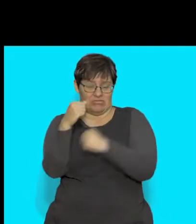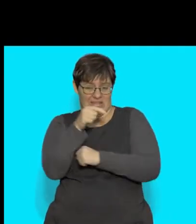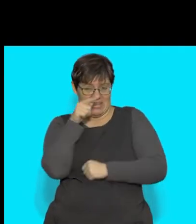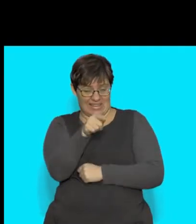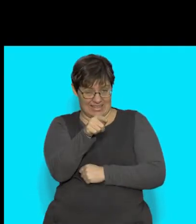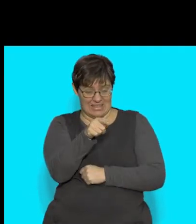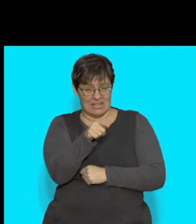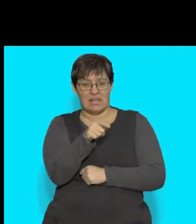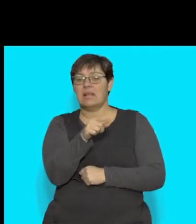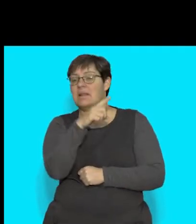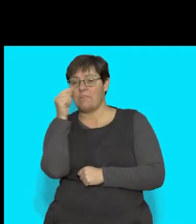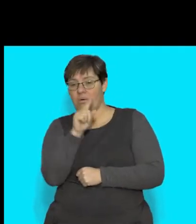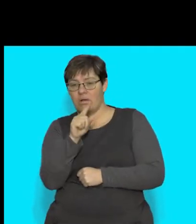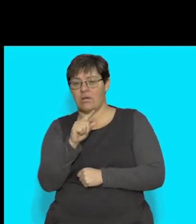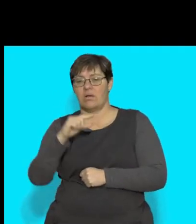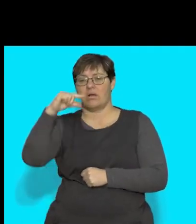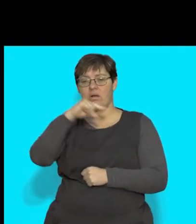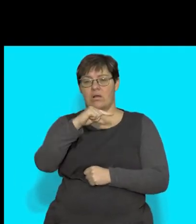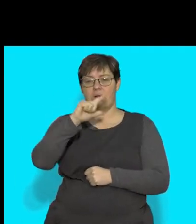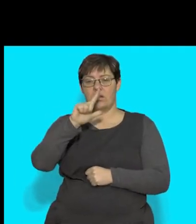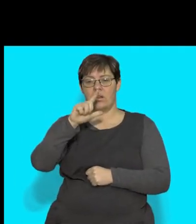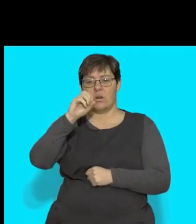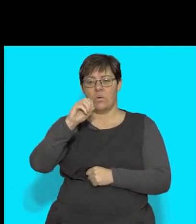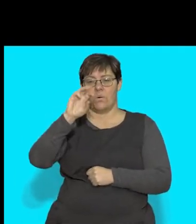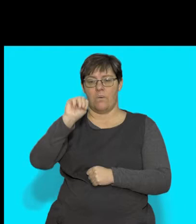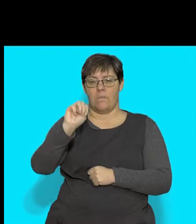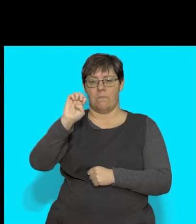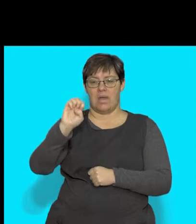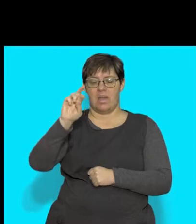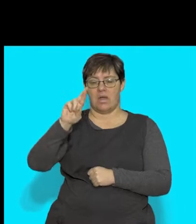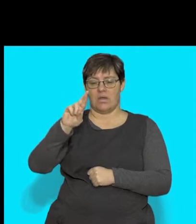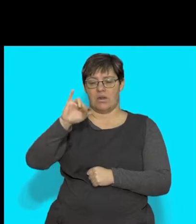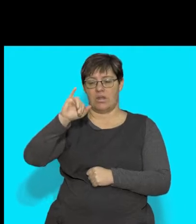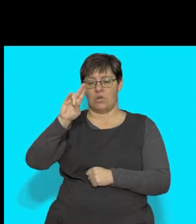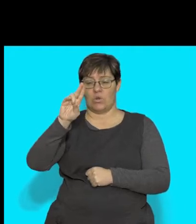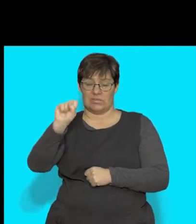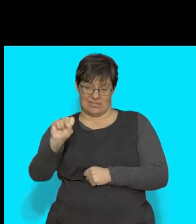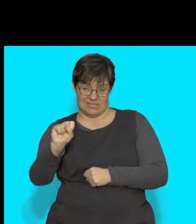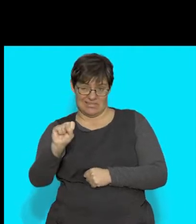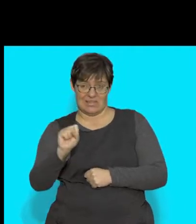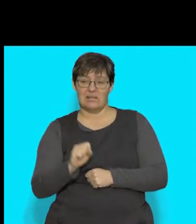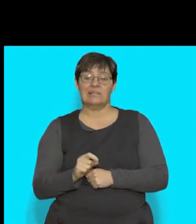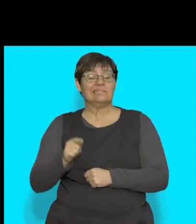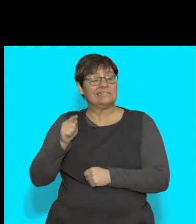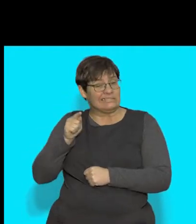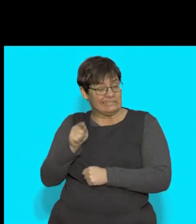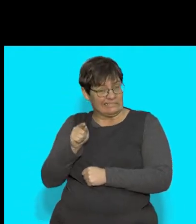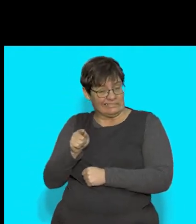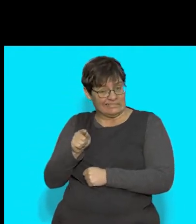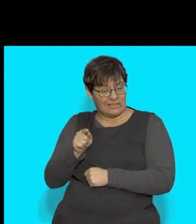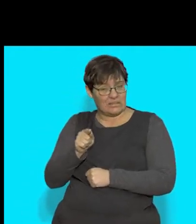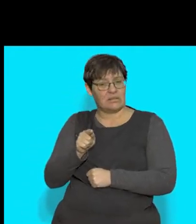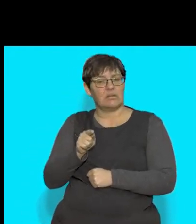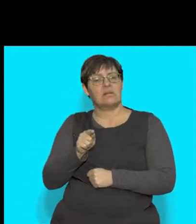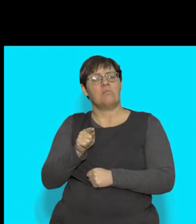the glomerulus. And this is very important, guys, because what happens is all the filter, what we want to